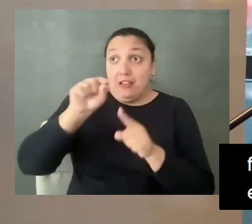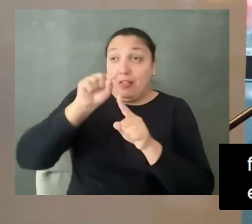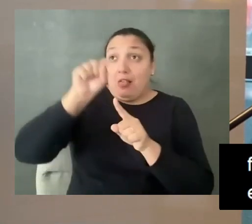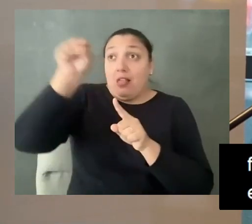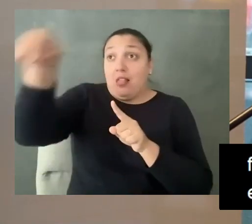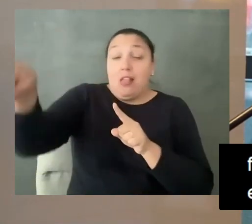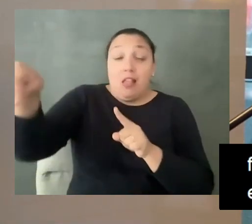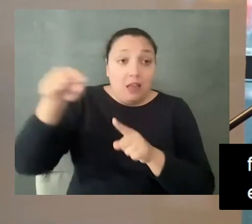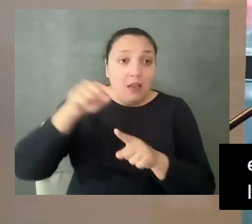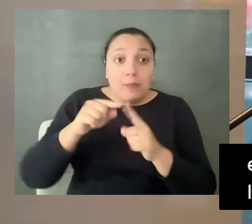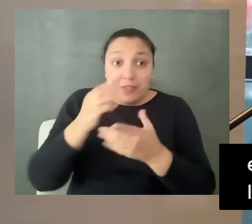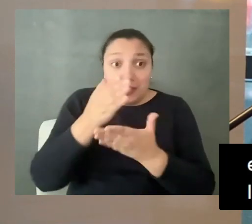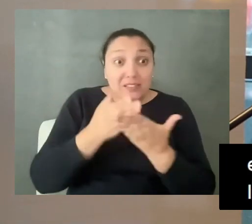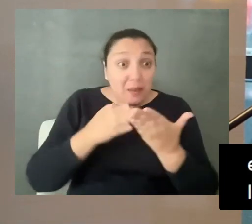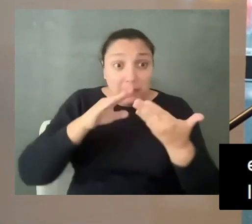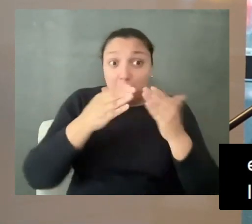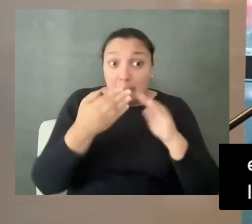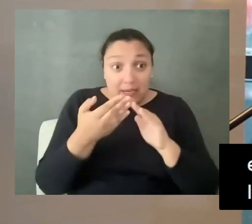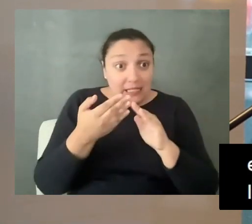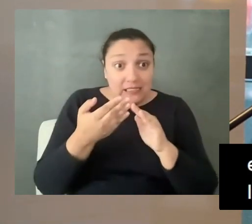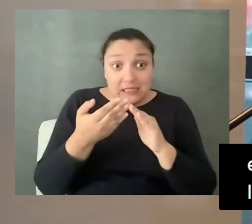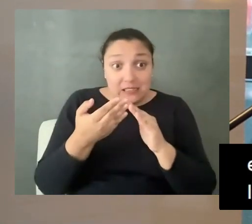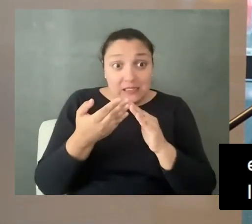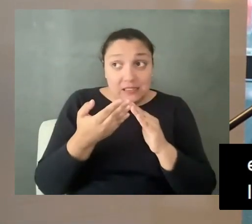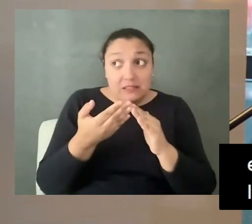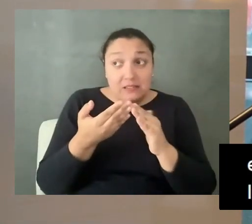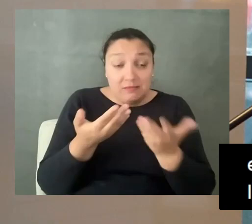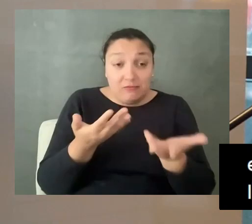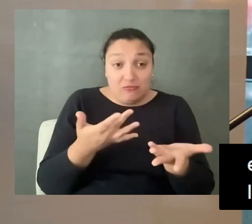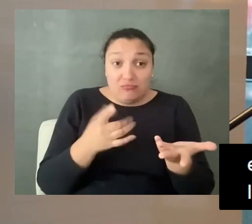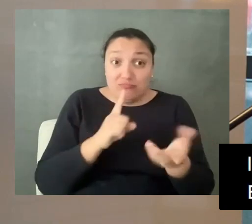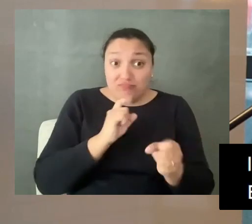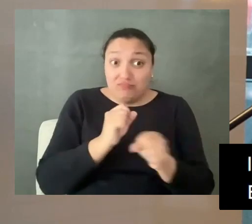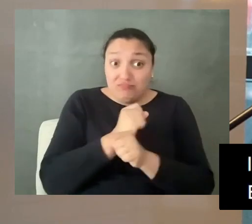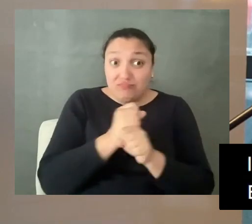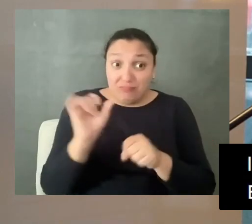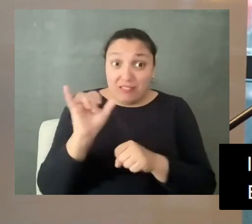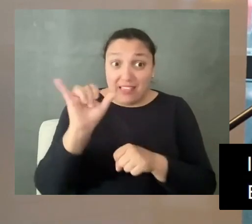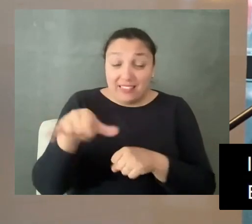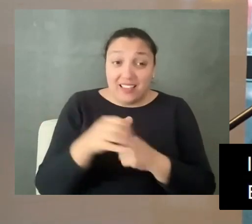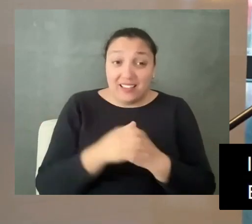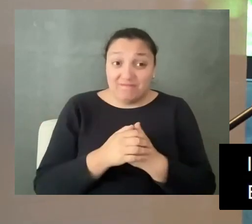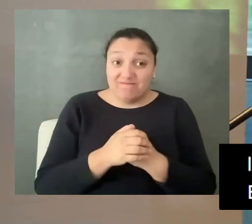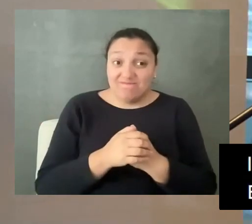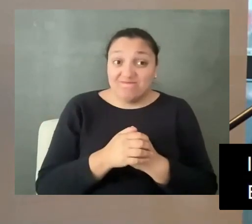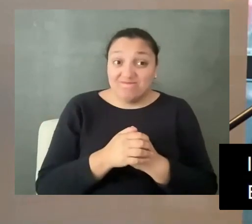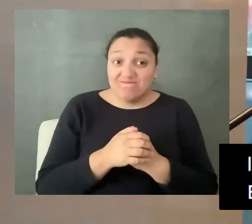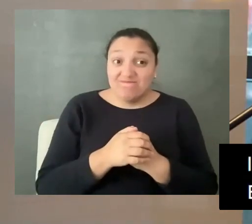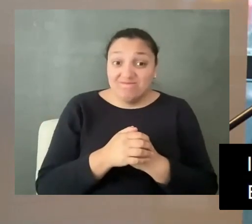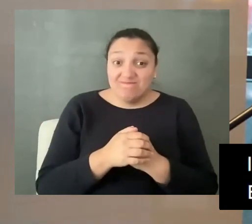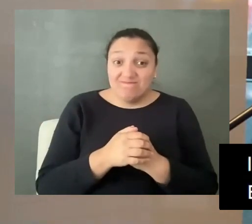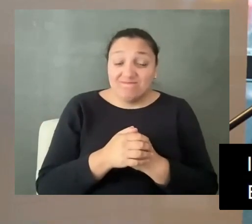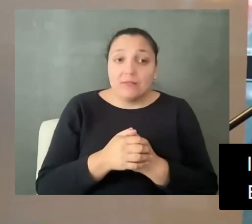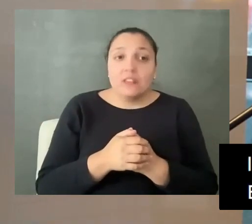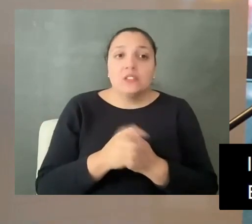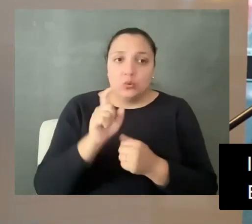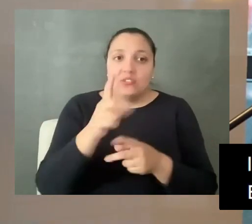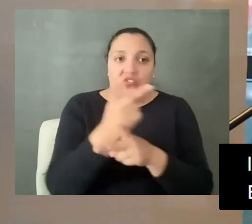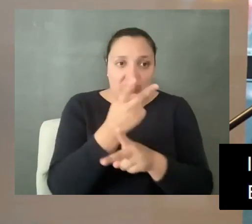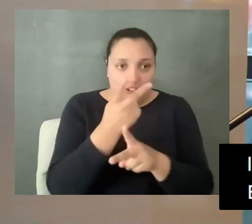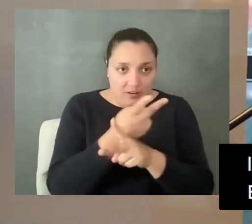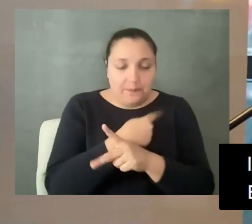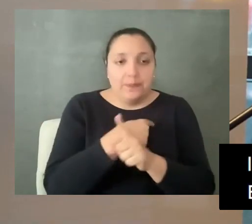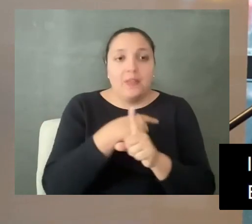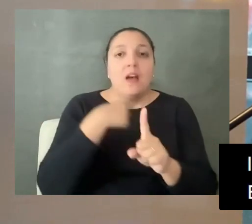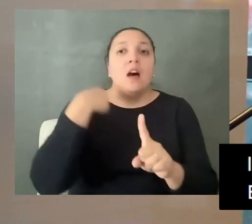literally communities like that, right? And so we have to kind of figure that out. And we have to figure out